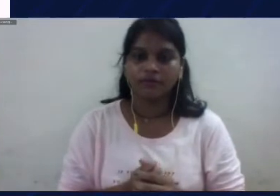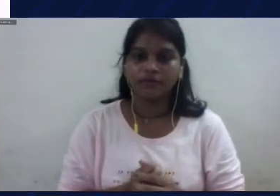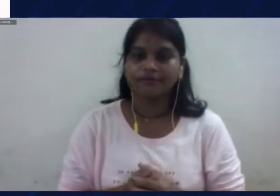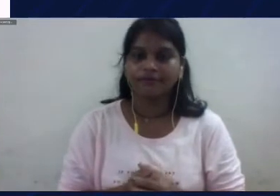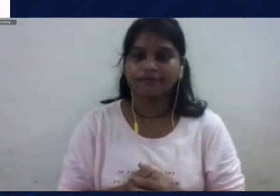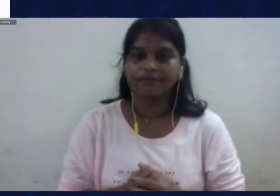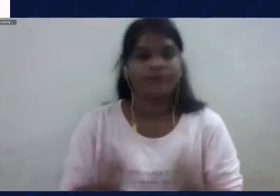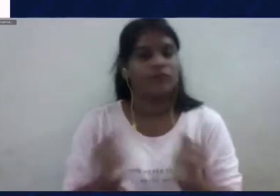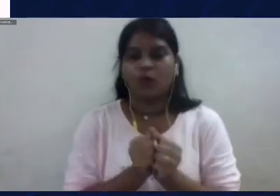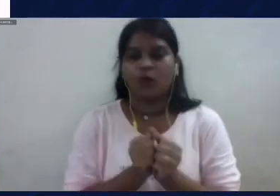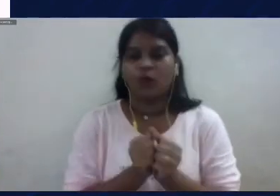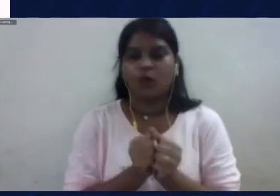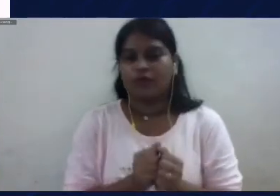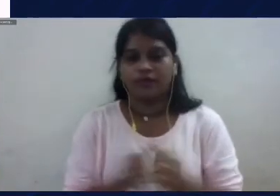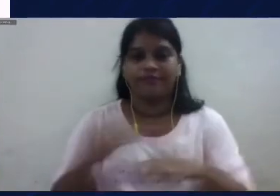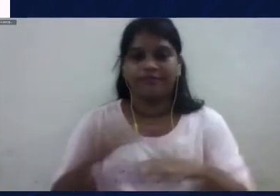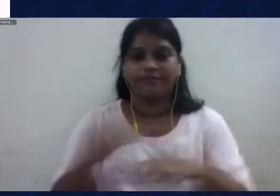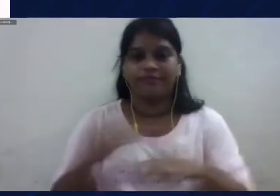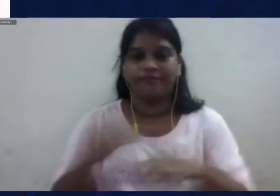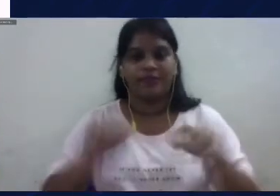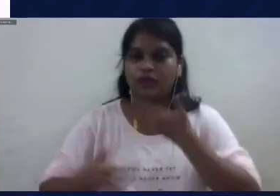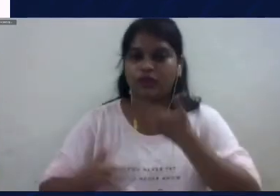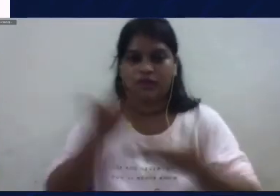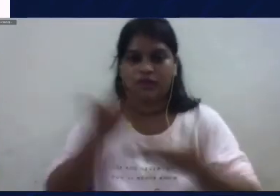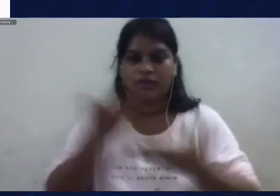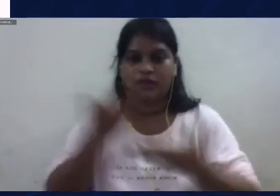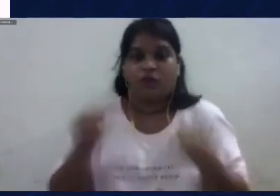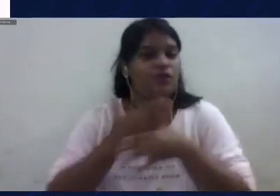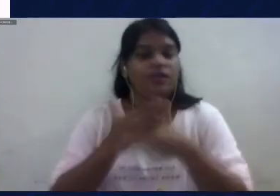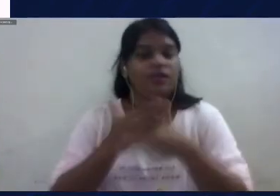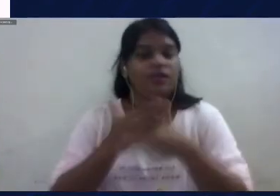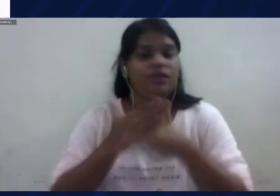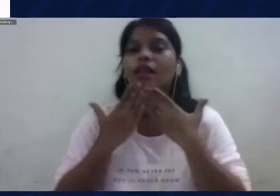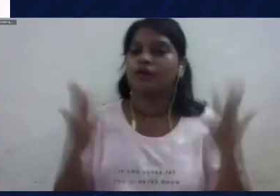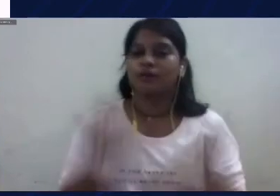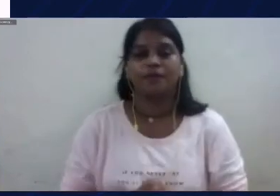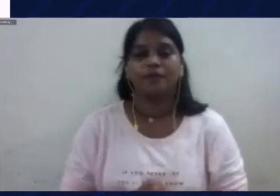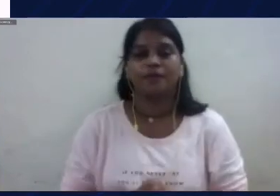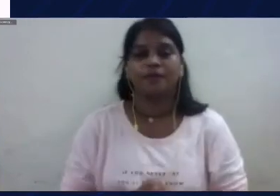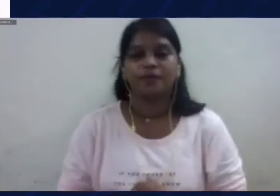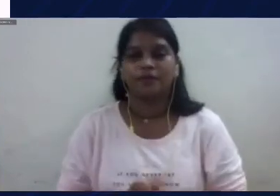With that, I come to the end of what I wanted to share. Thank you very much.